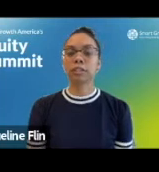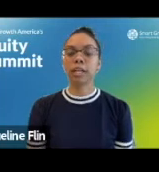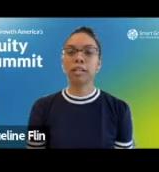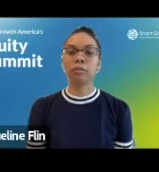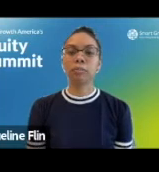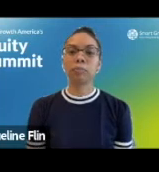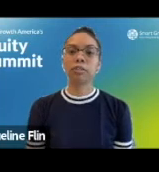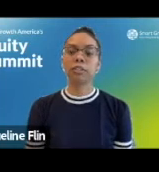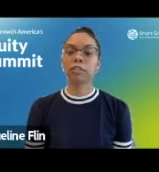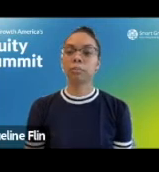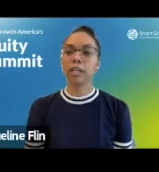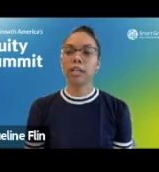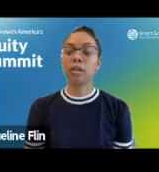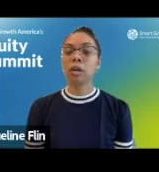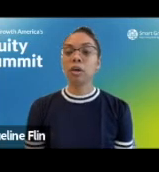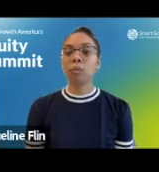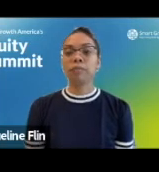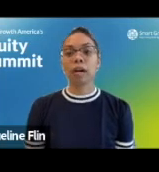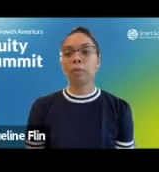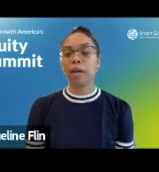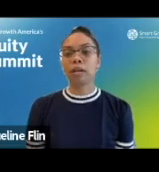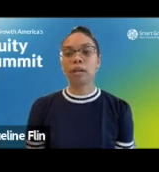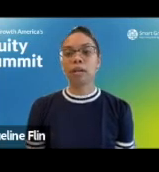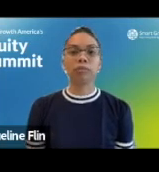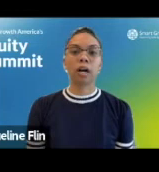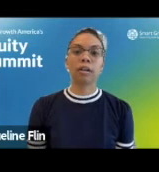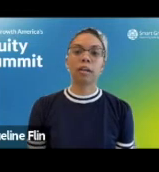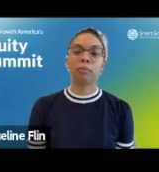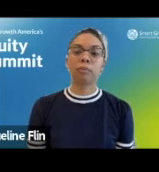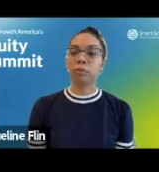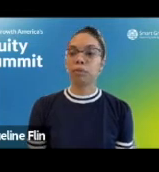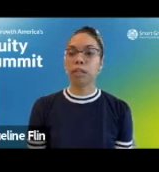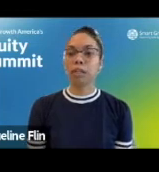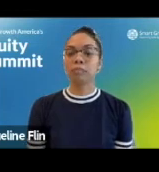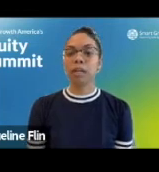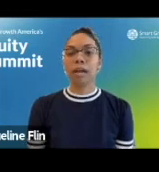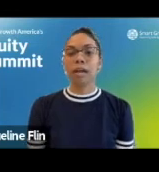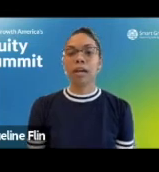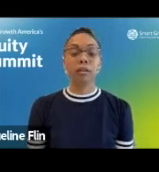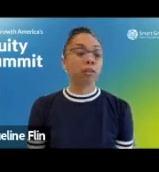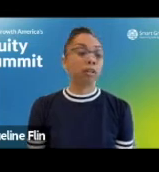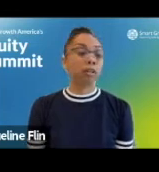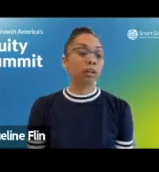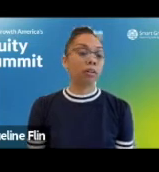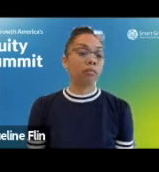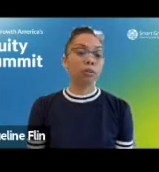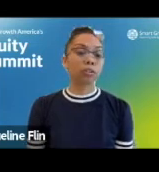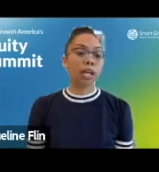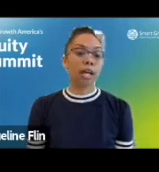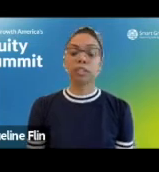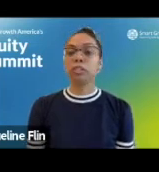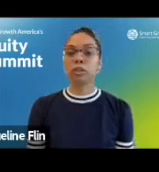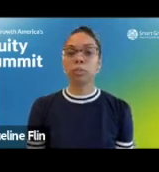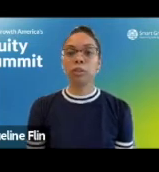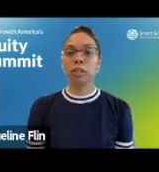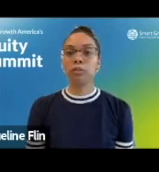as our state government participating. We've got our mayor, we've got community, and the folks that